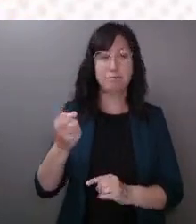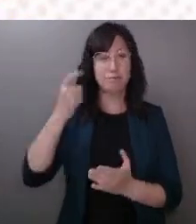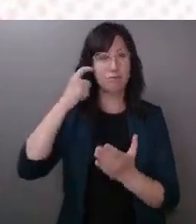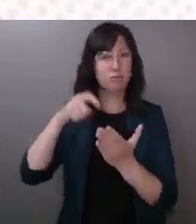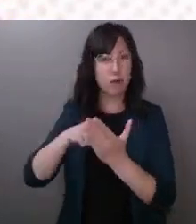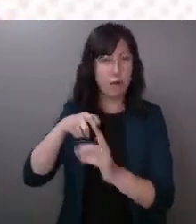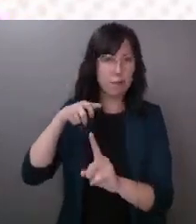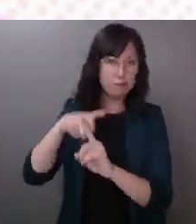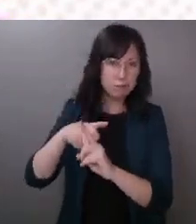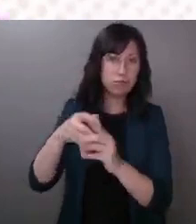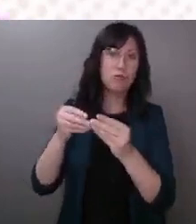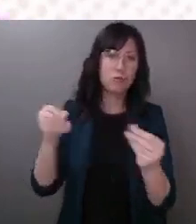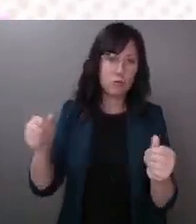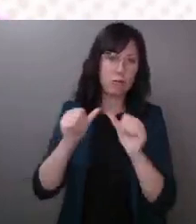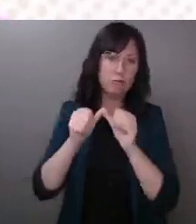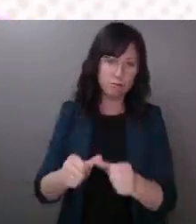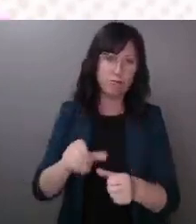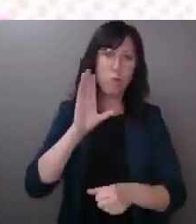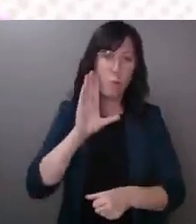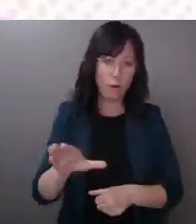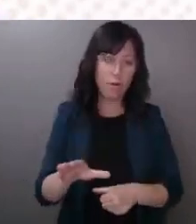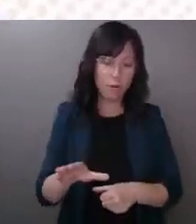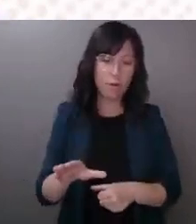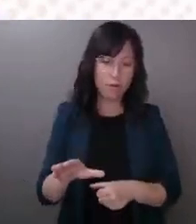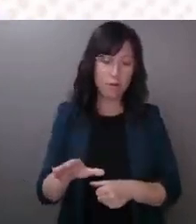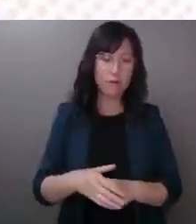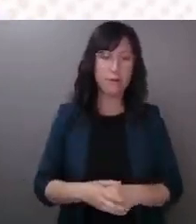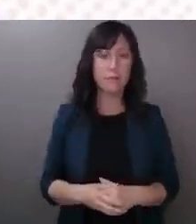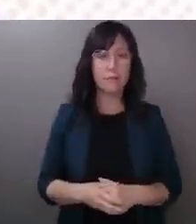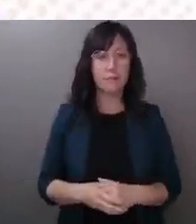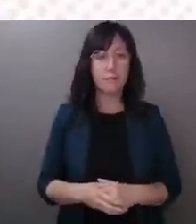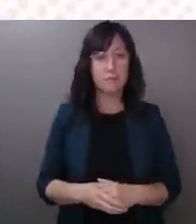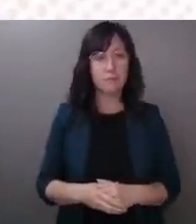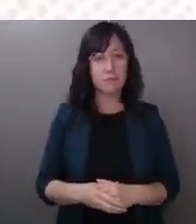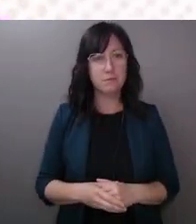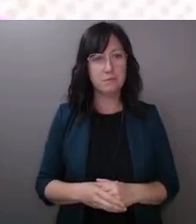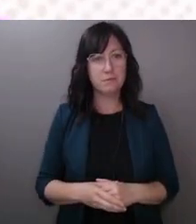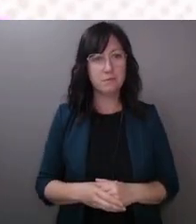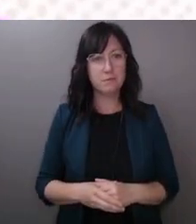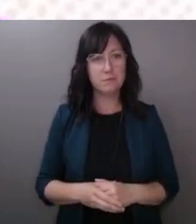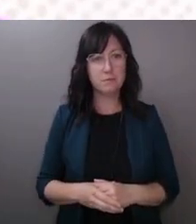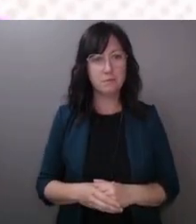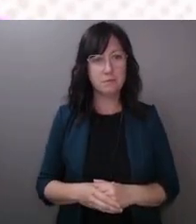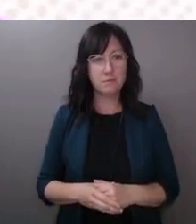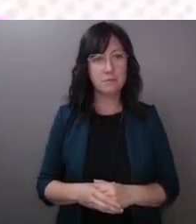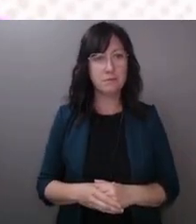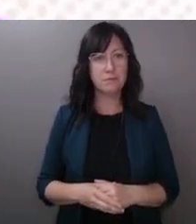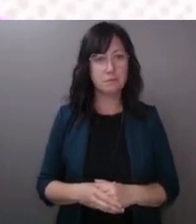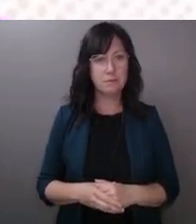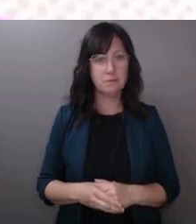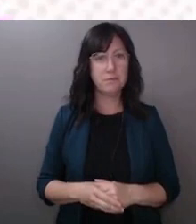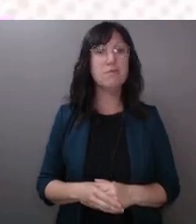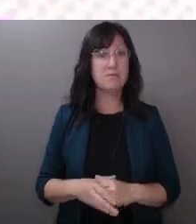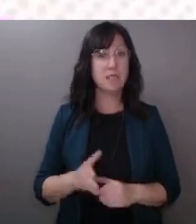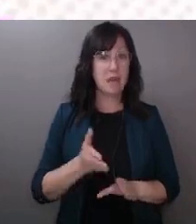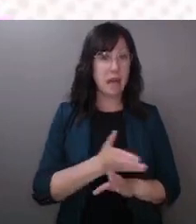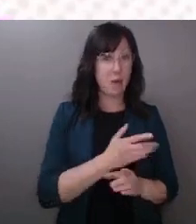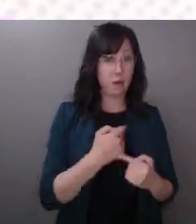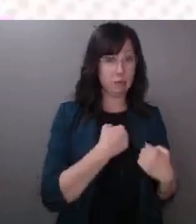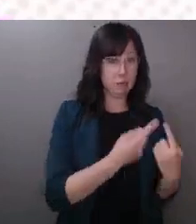resolving once and for all. We're working on a permanent solution. And what we've done really was an